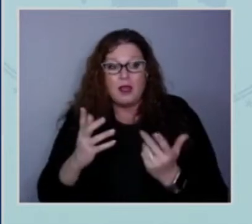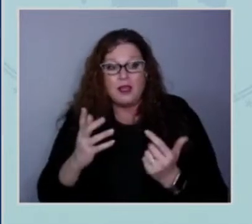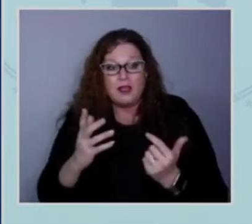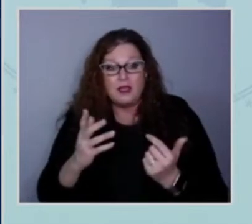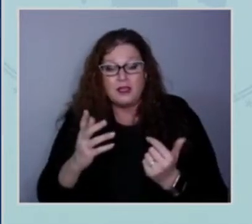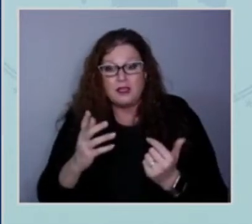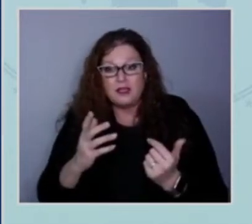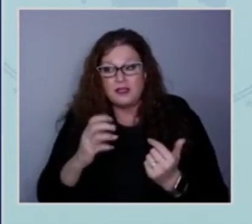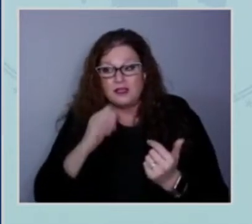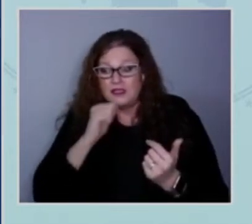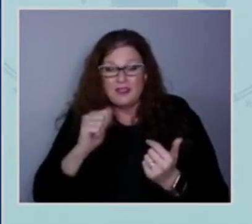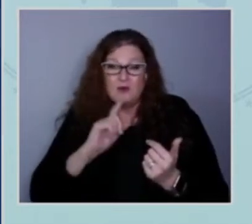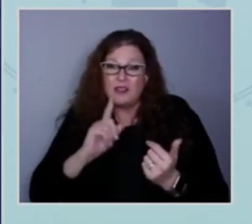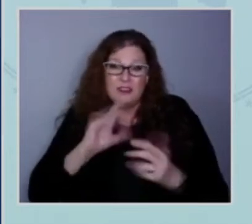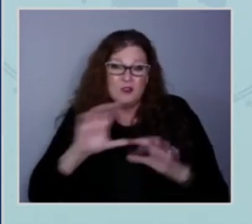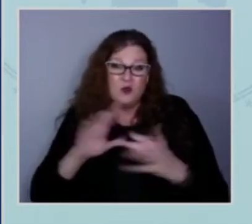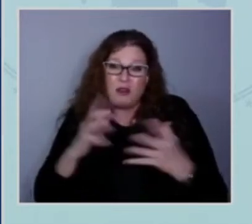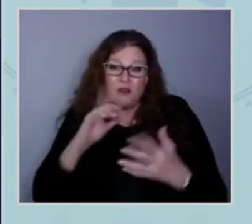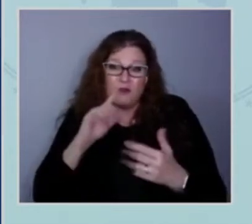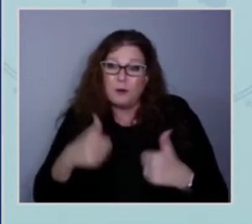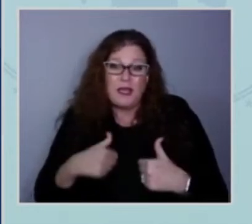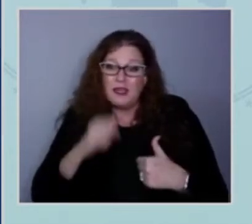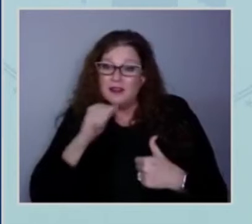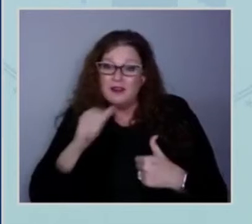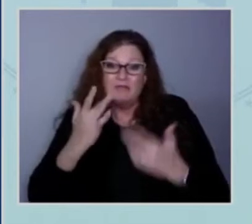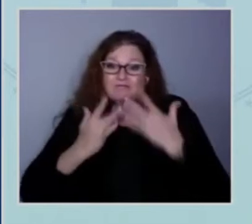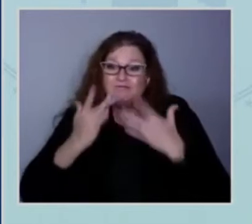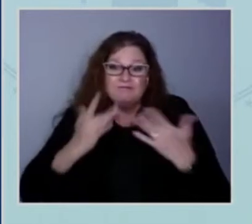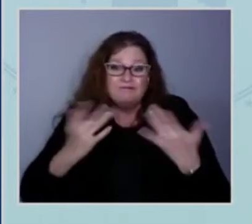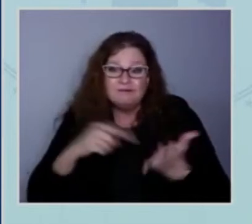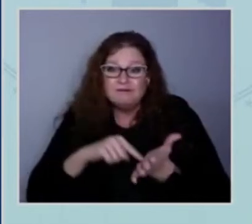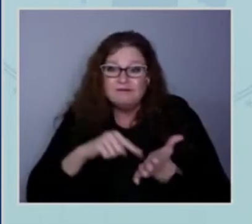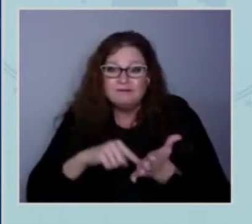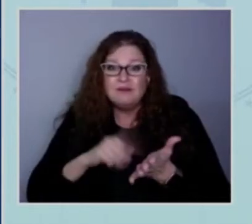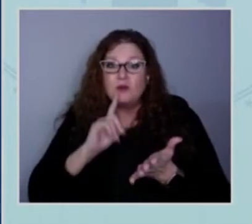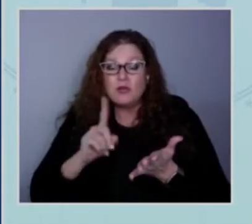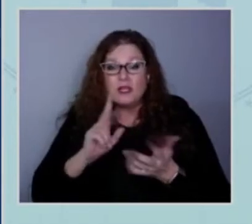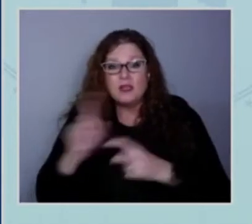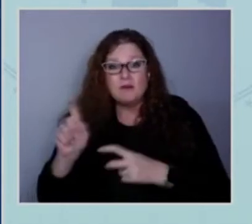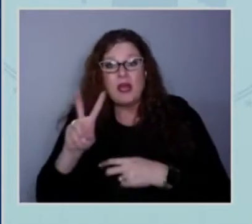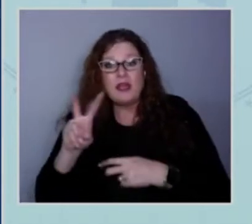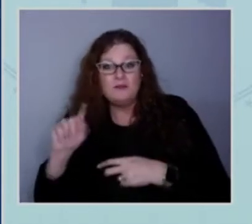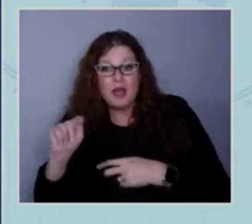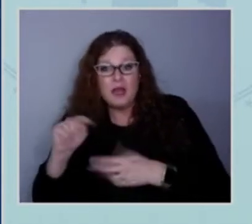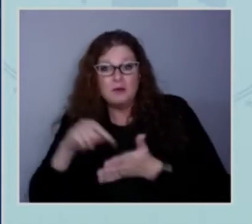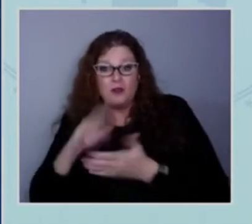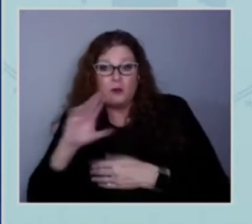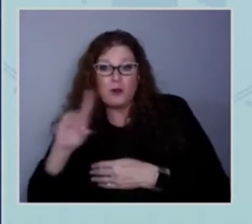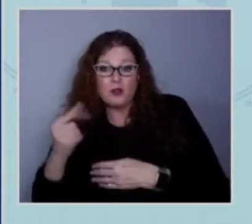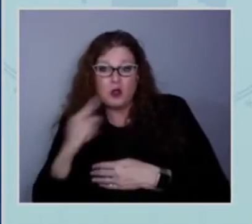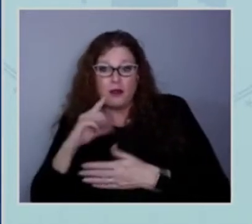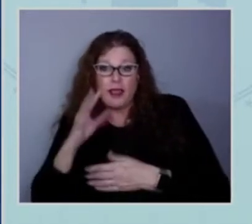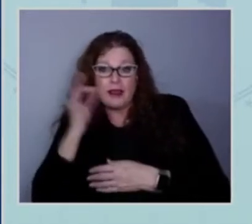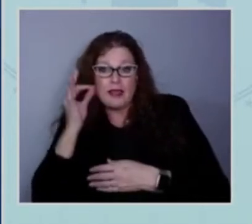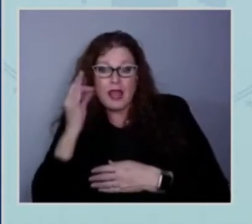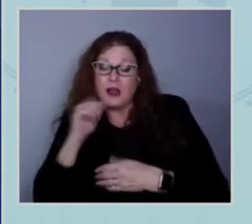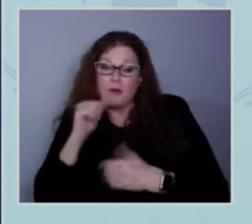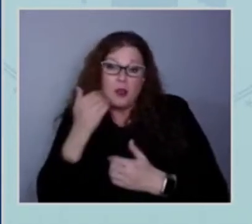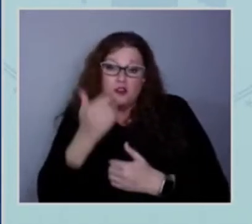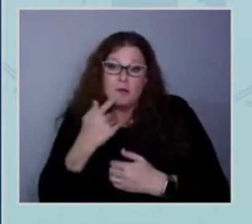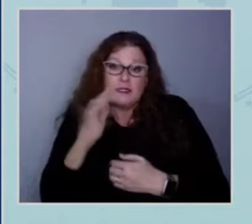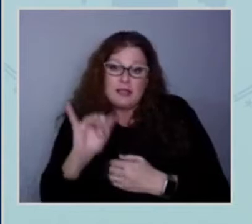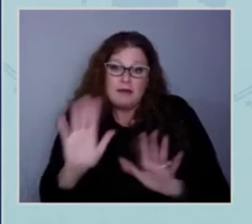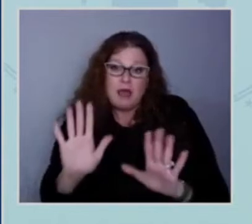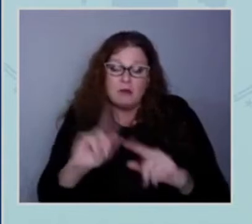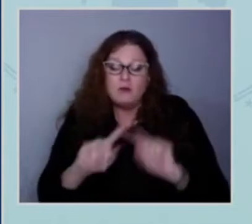before, that helped, but believe it or not, I was so caught up in dying in bills, it really didn't do much for me. It went basically to my